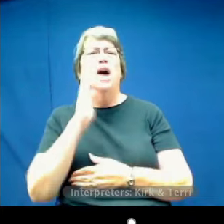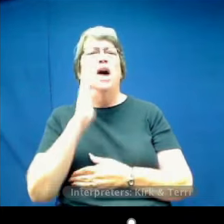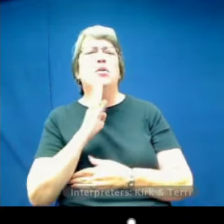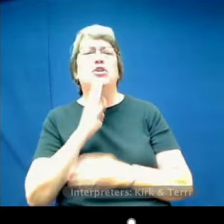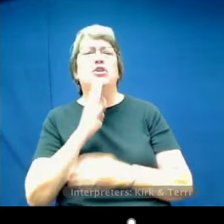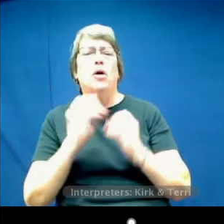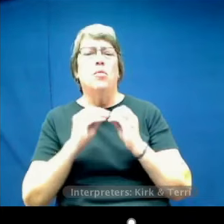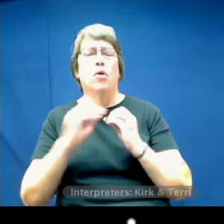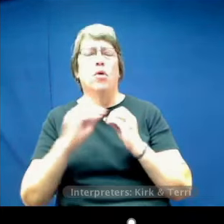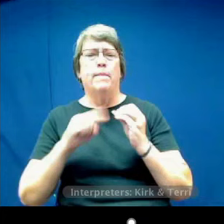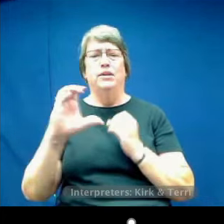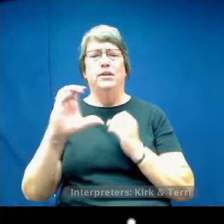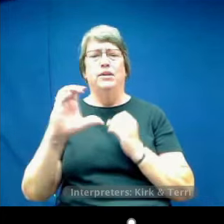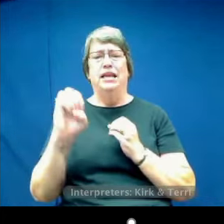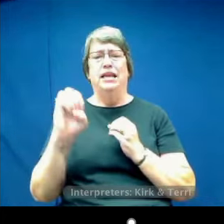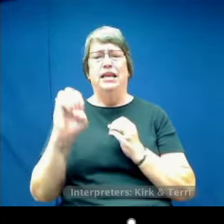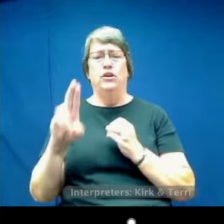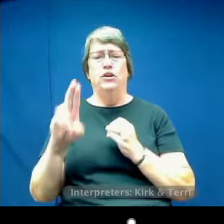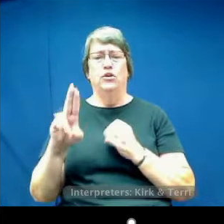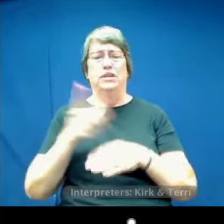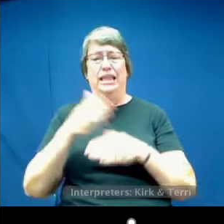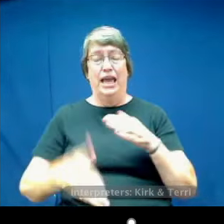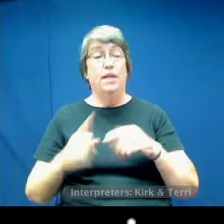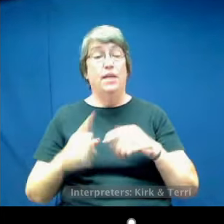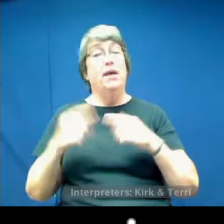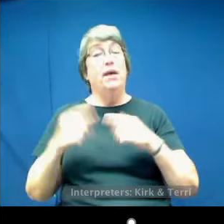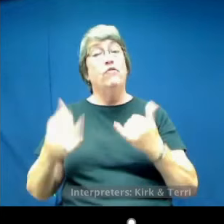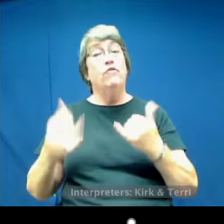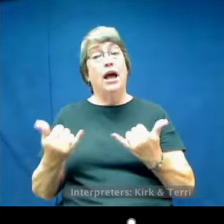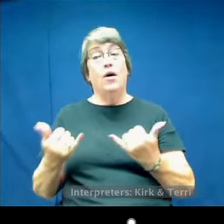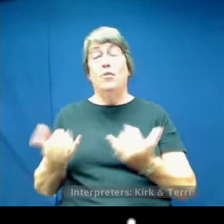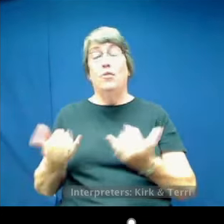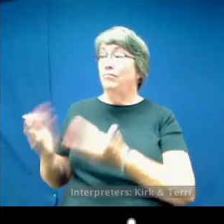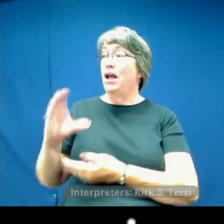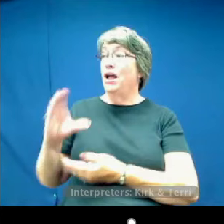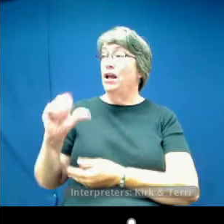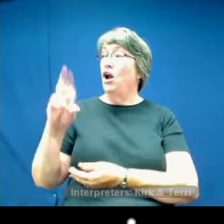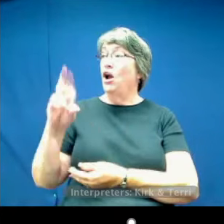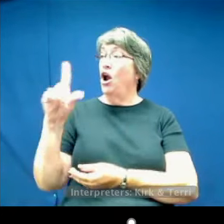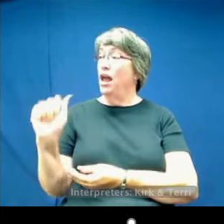CEUs at the end, and for right now I'd like to turn it over to Carla.